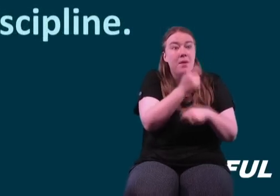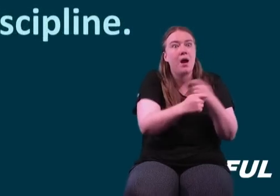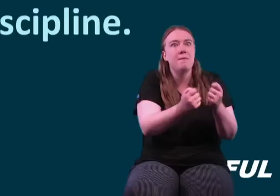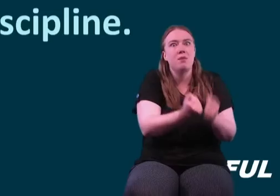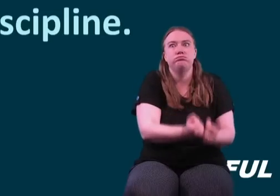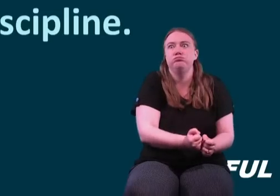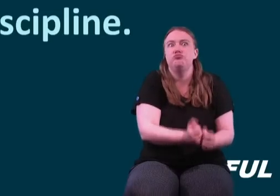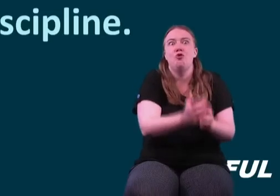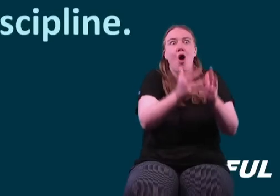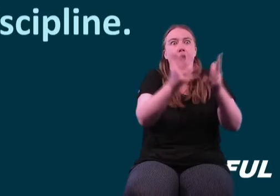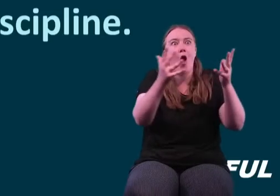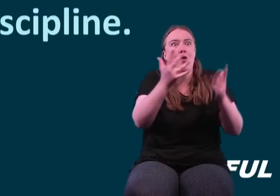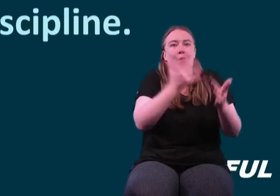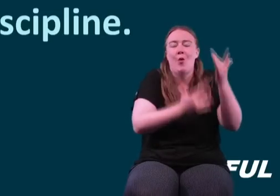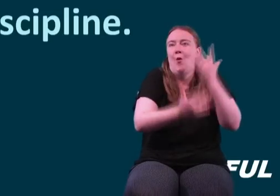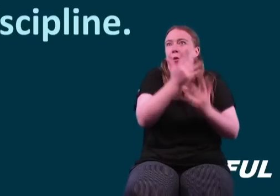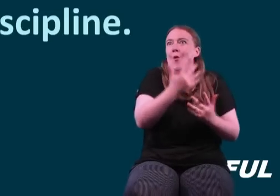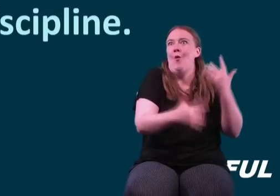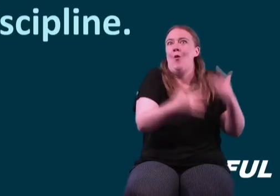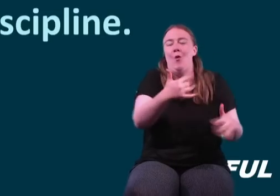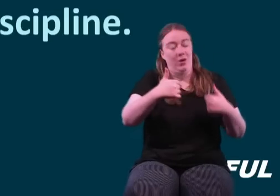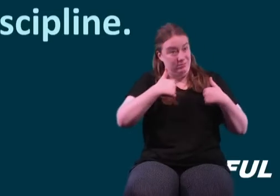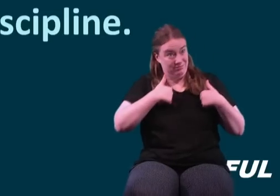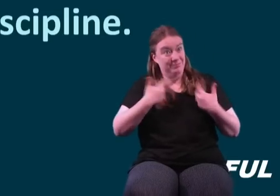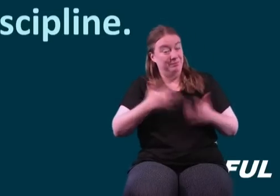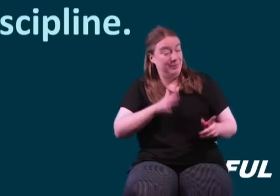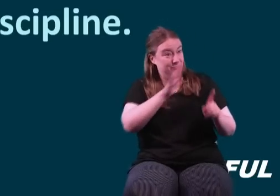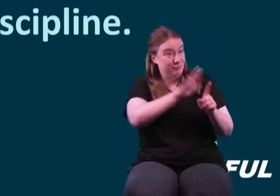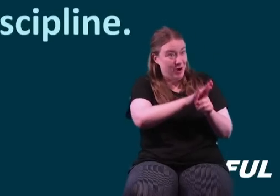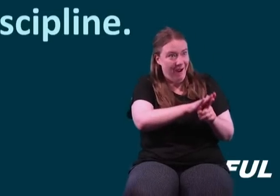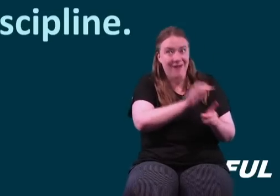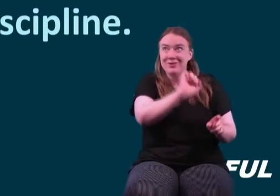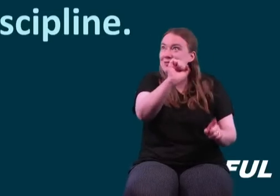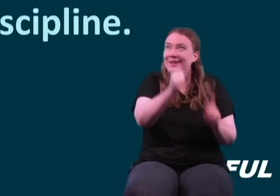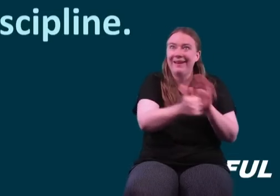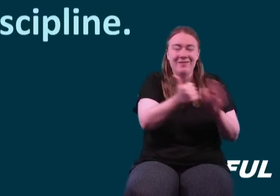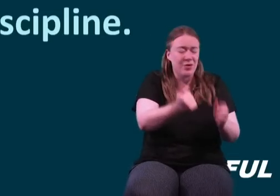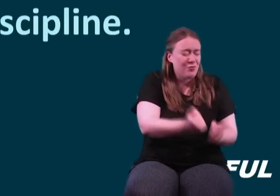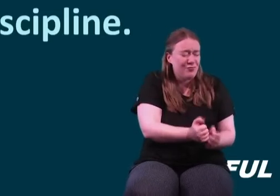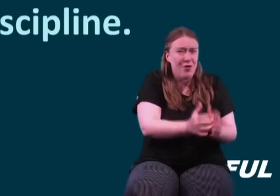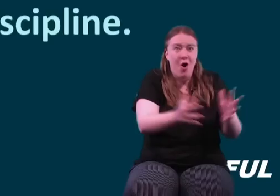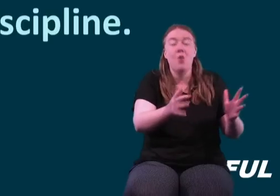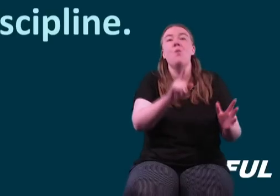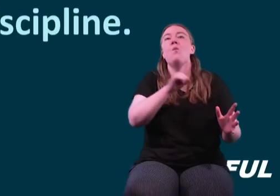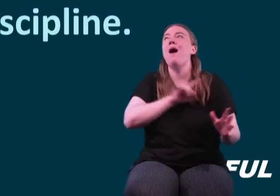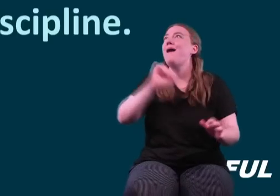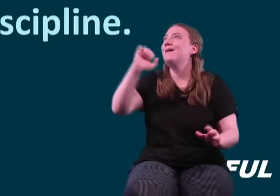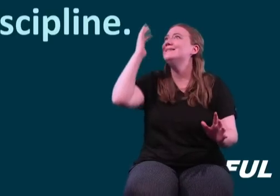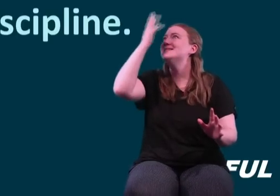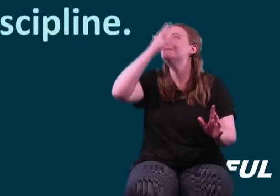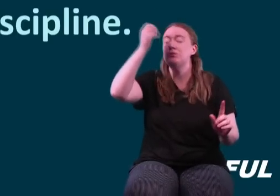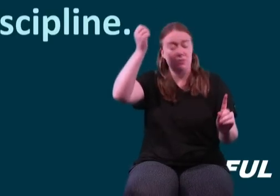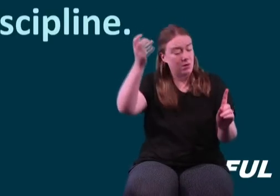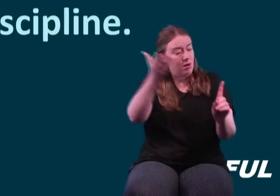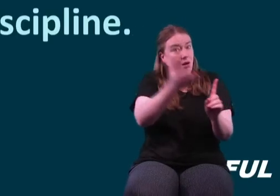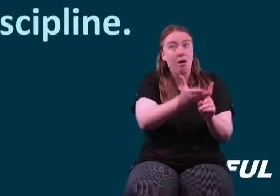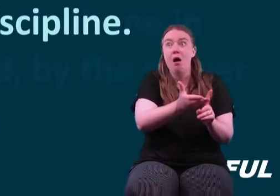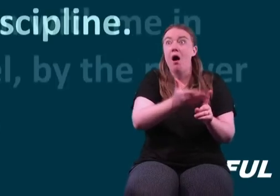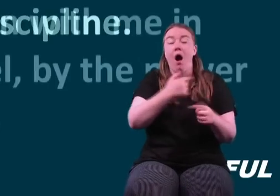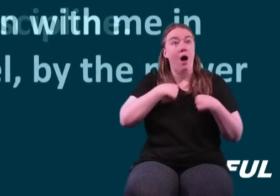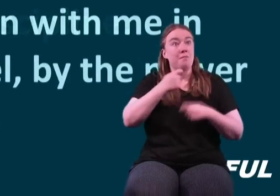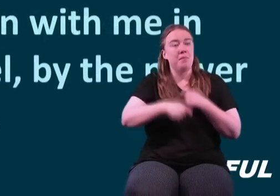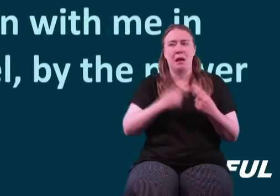hands. For the Spirit God gave us does not make us timid, but gives us power, love,